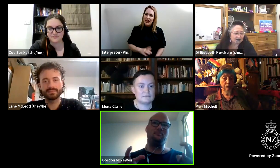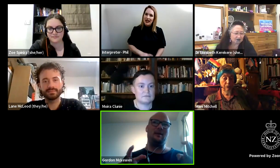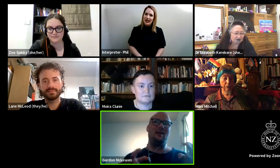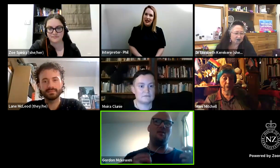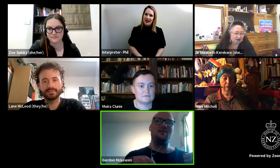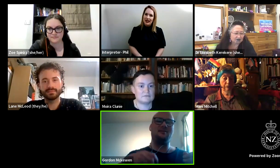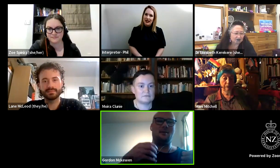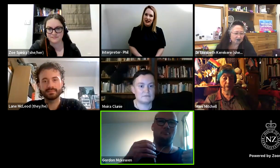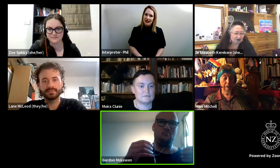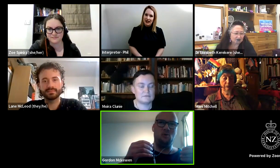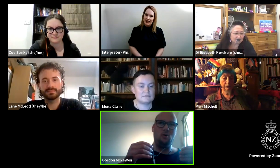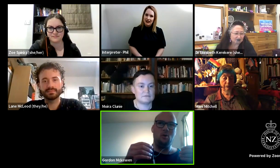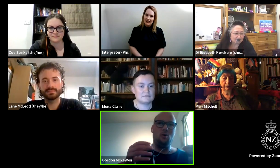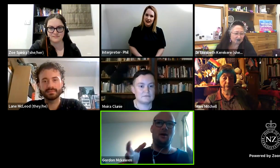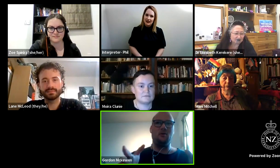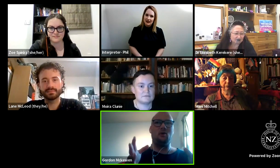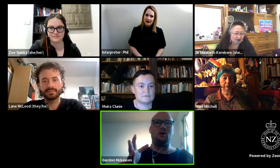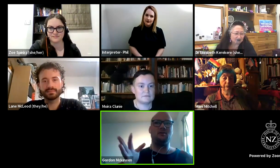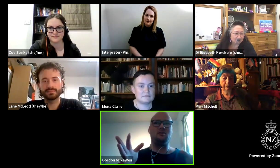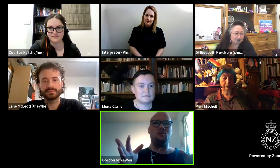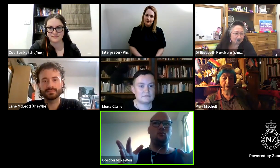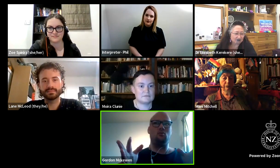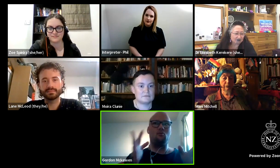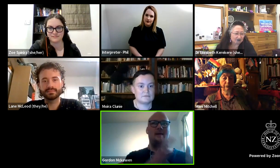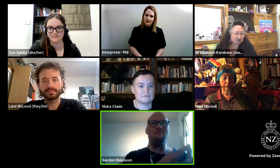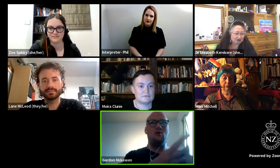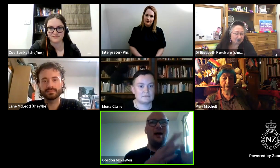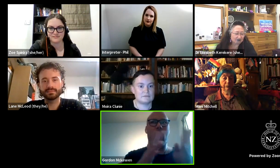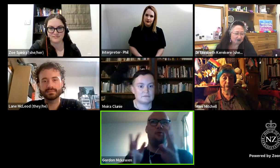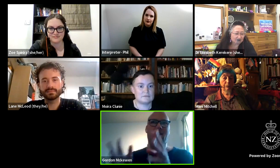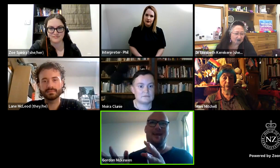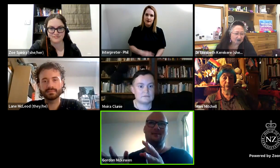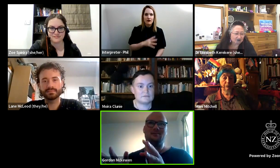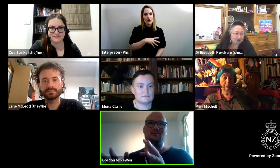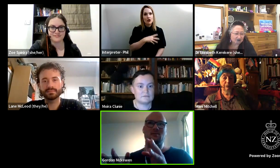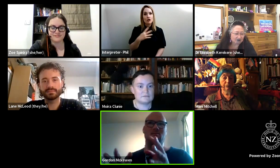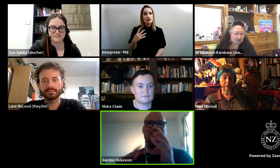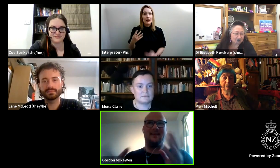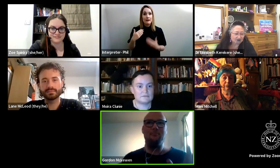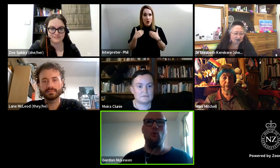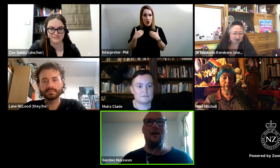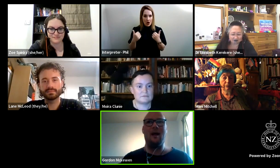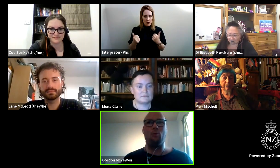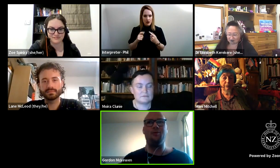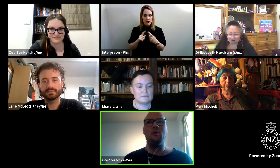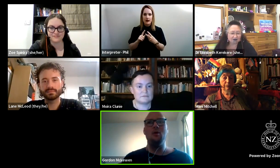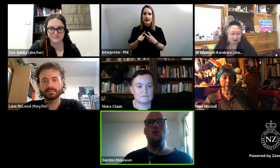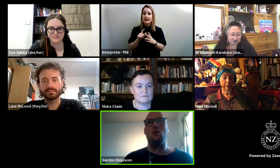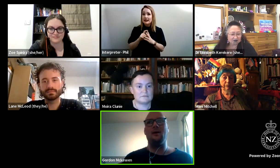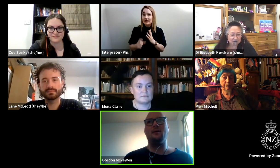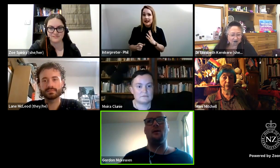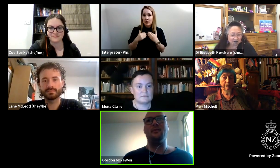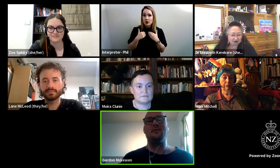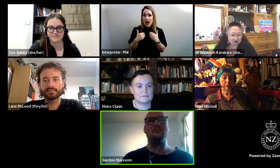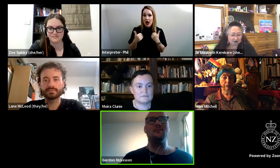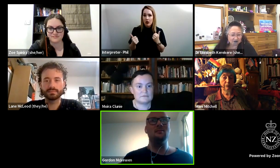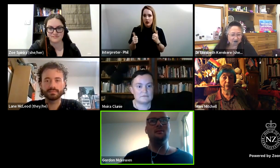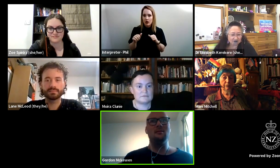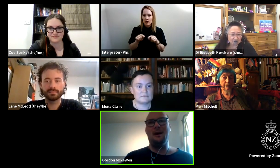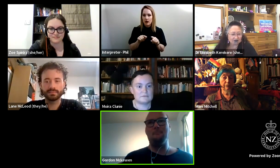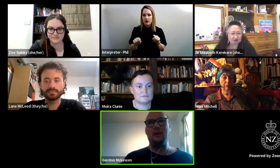in the sphere that if you look at rainbow health and disabled health, quite